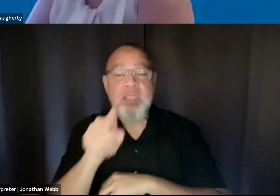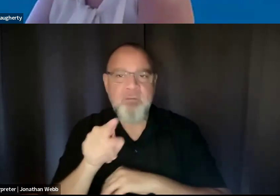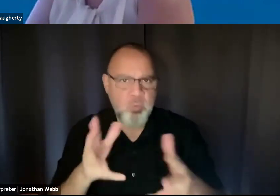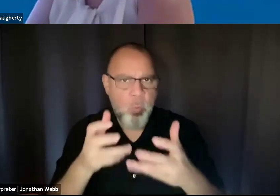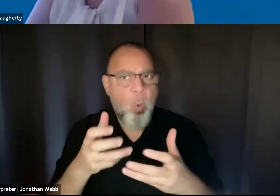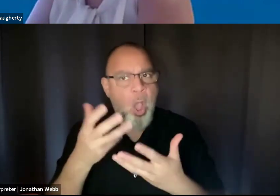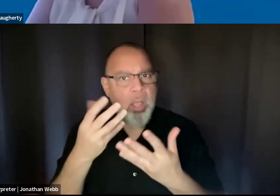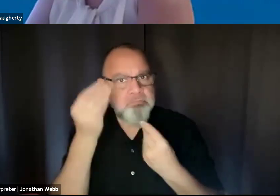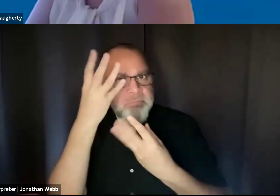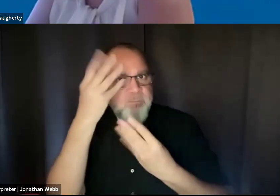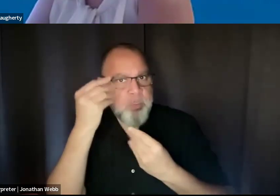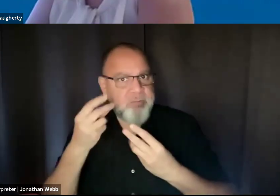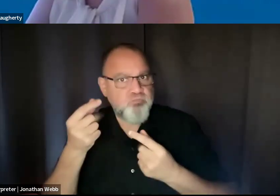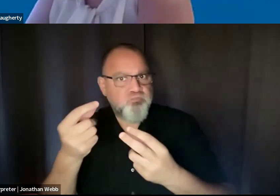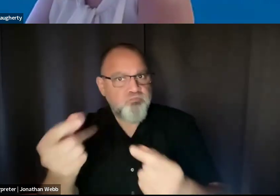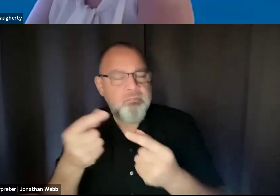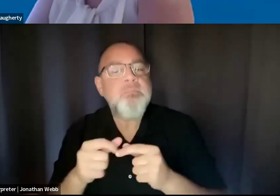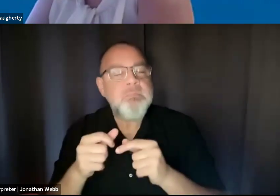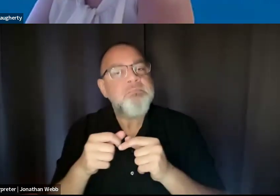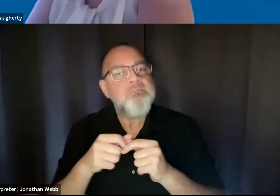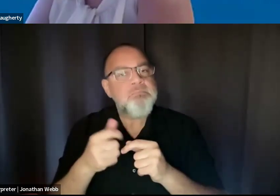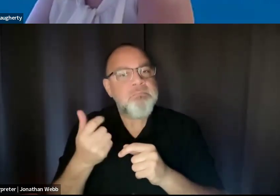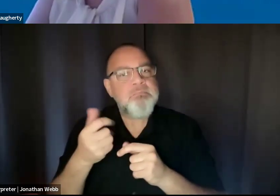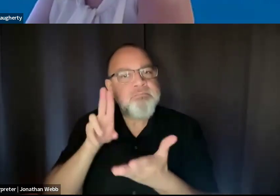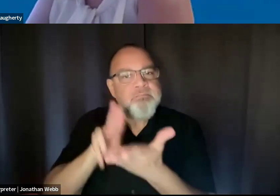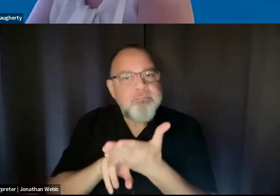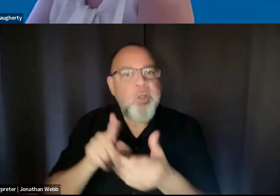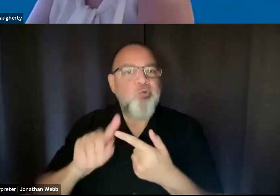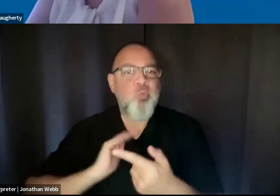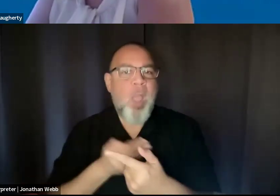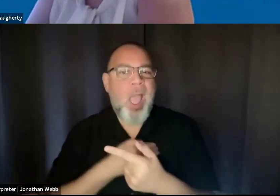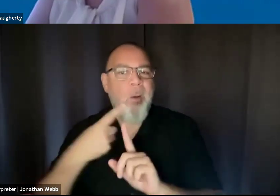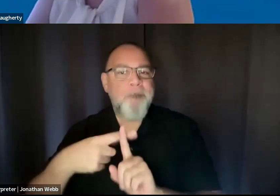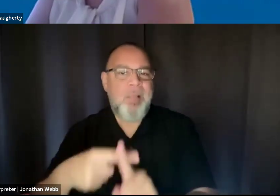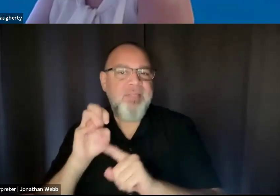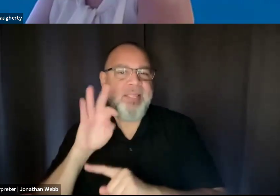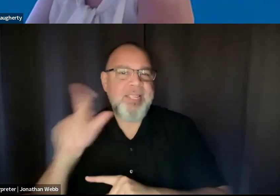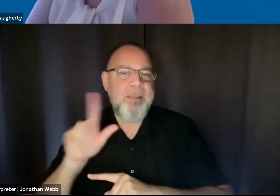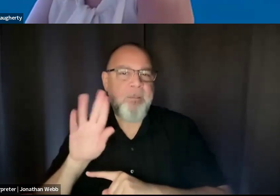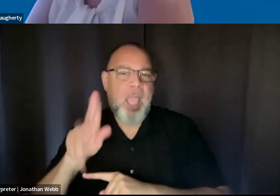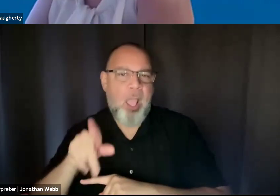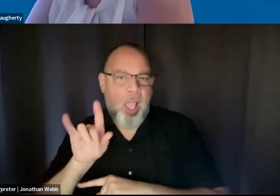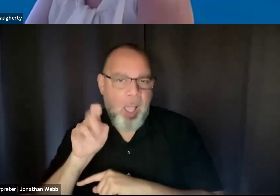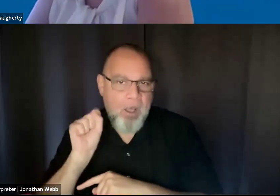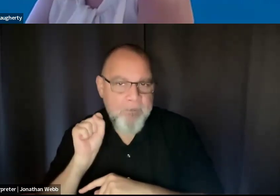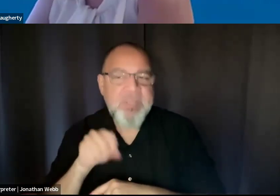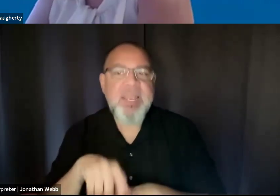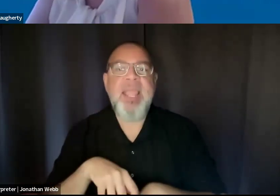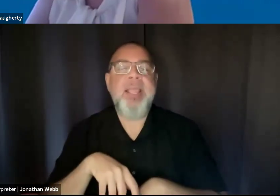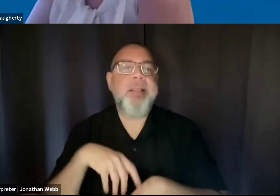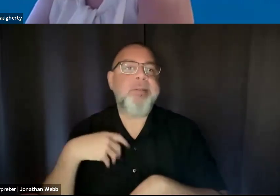monthly email update where we announce all of this and more. So subscribe to our monthly